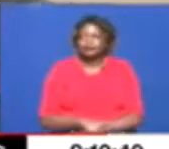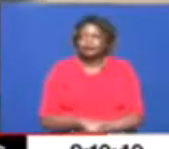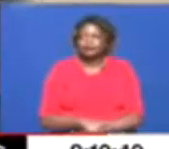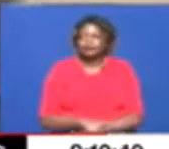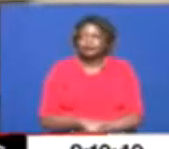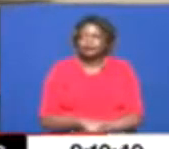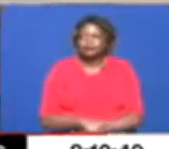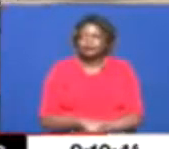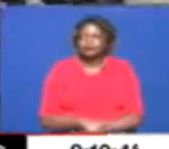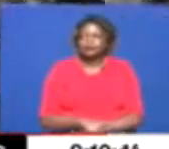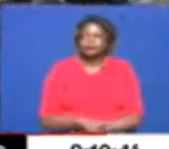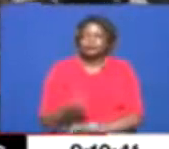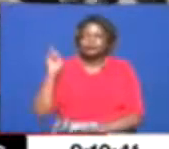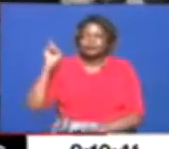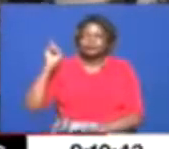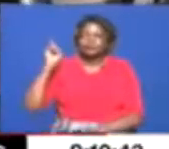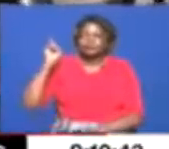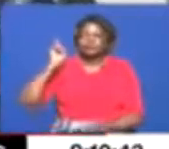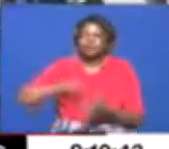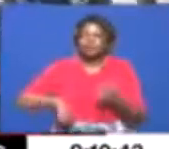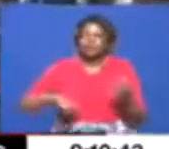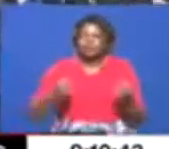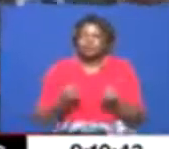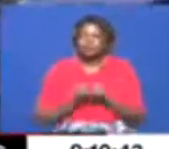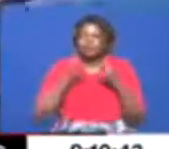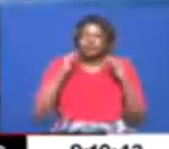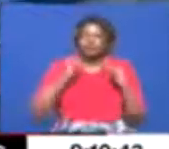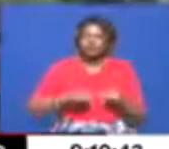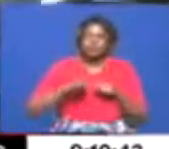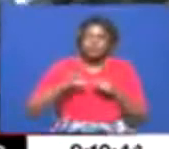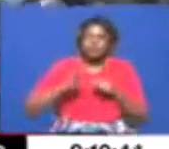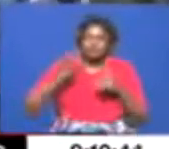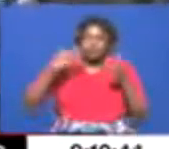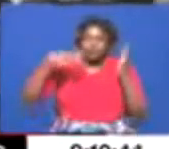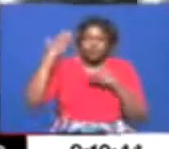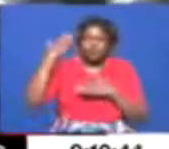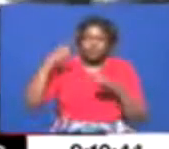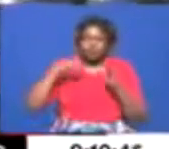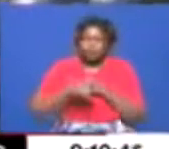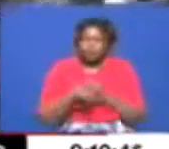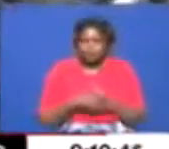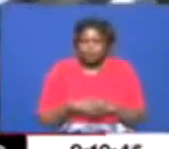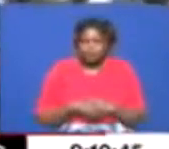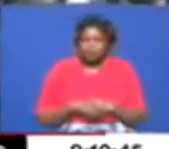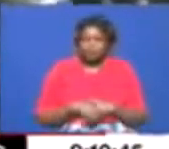These are the scenes that were witnessed today at Rongo University's entrance,